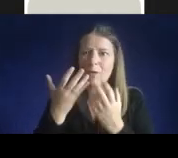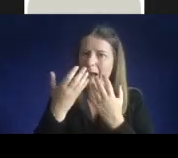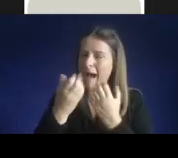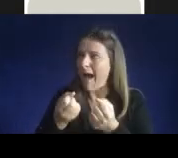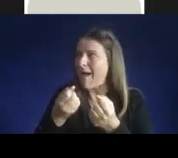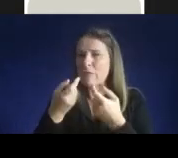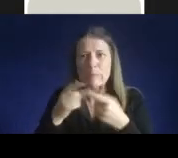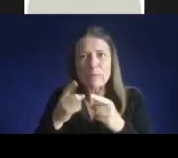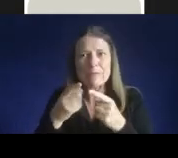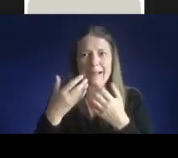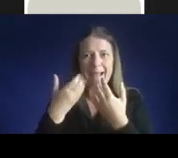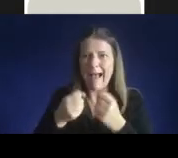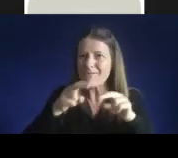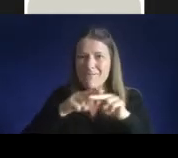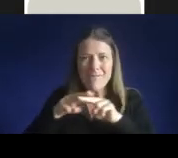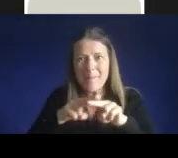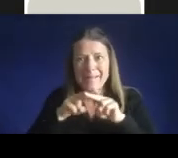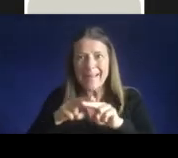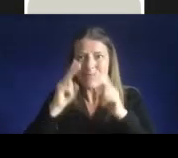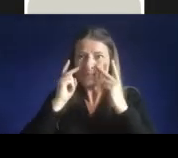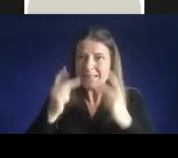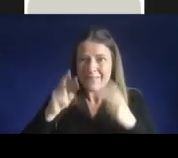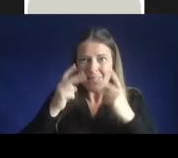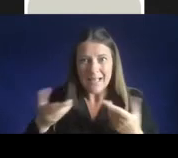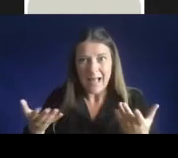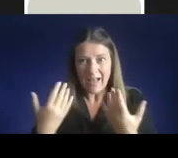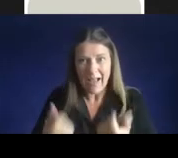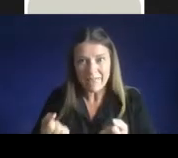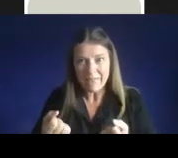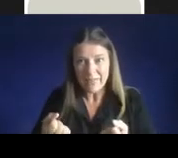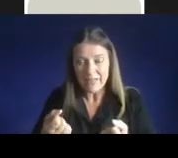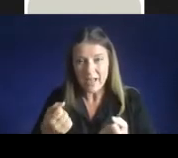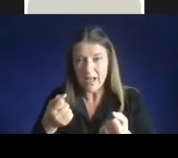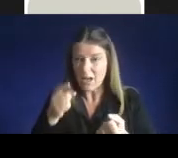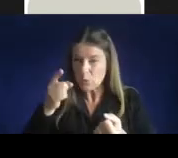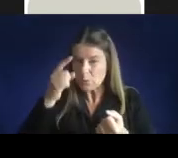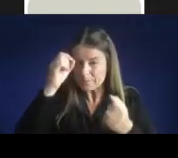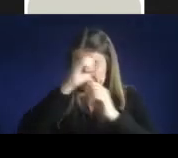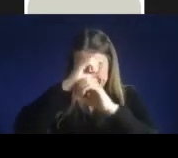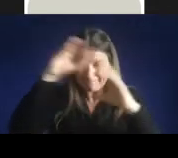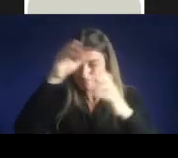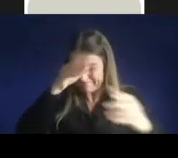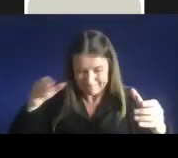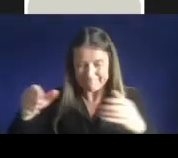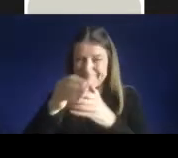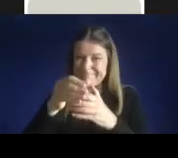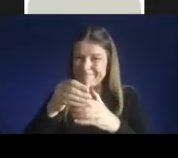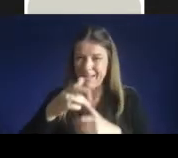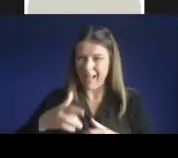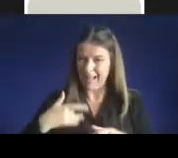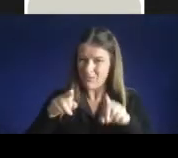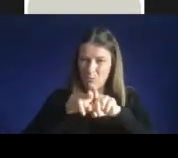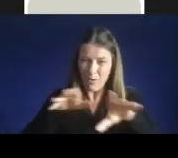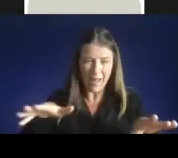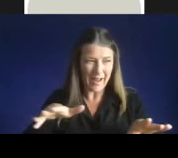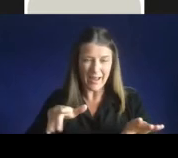games, and family, then I simply cannot begin to imagine what it is like to